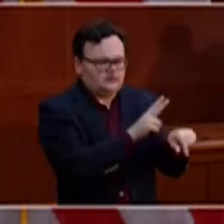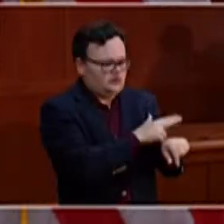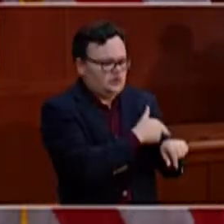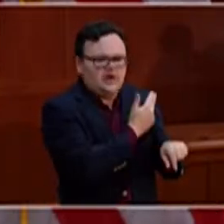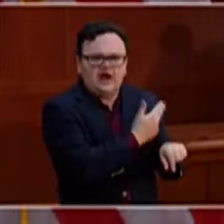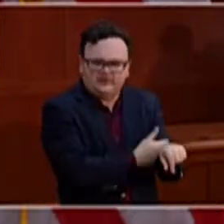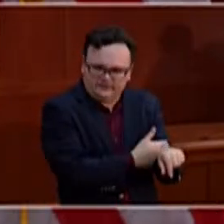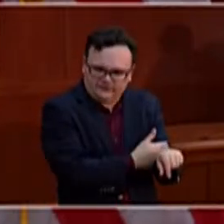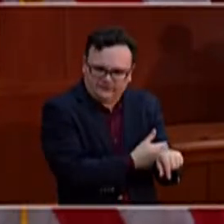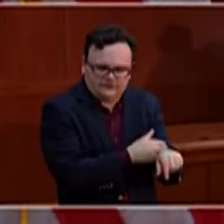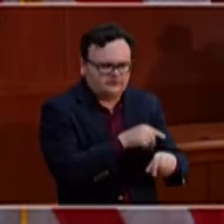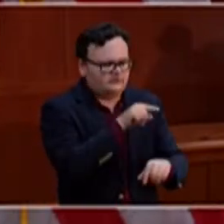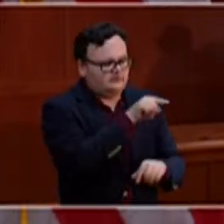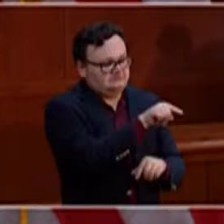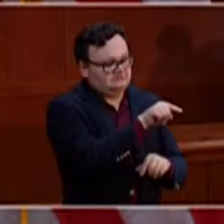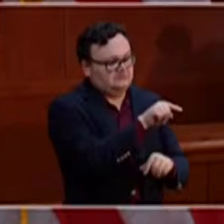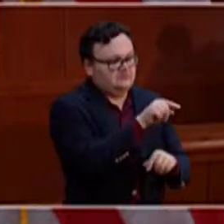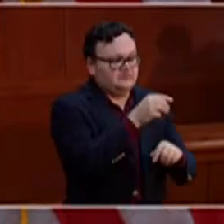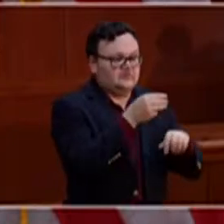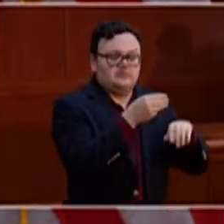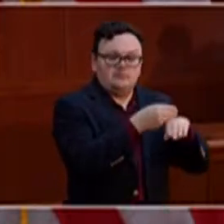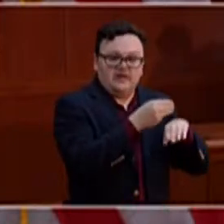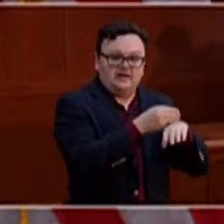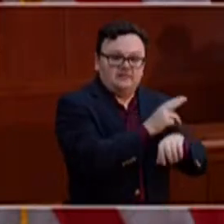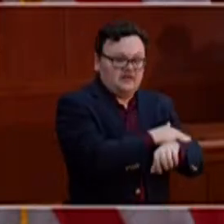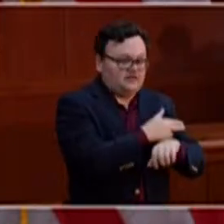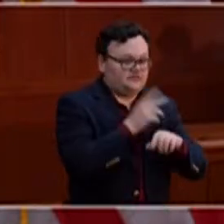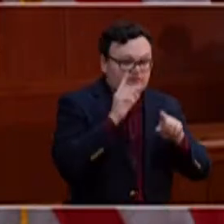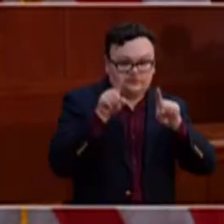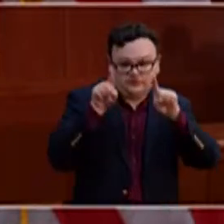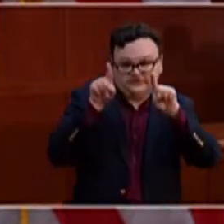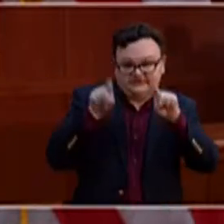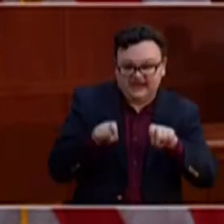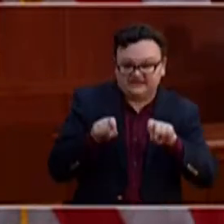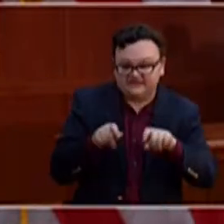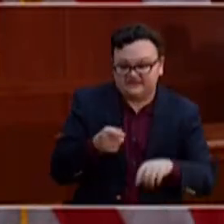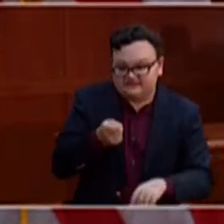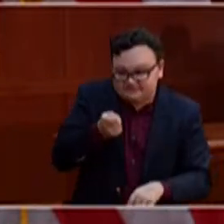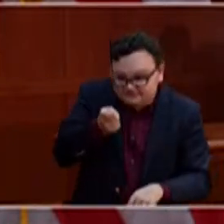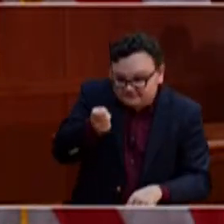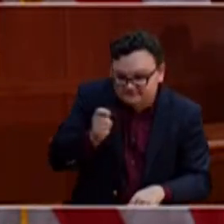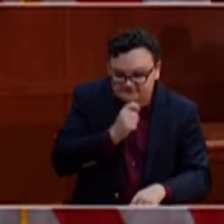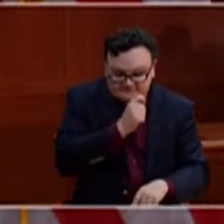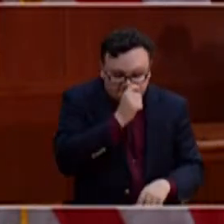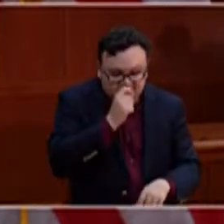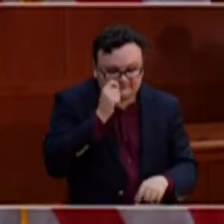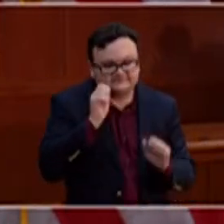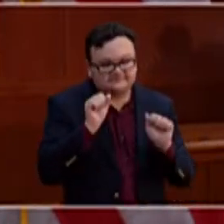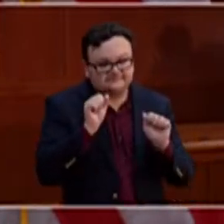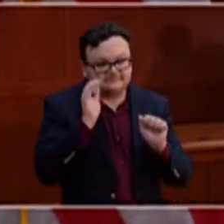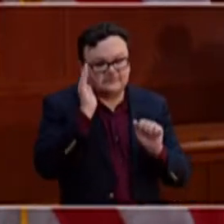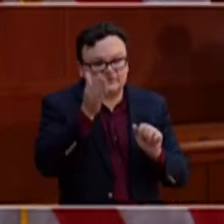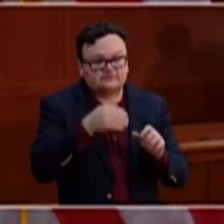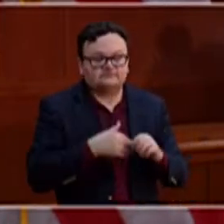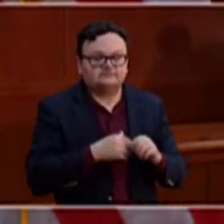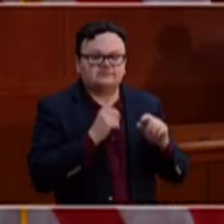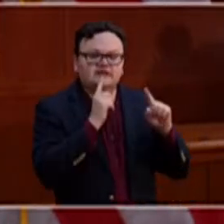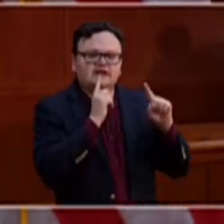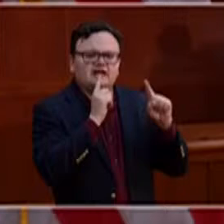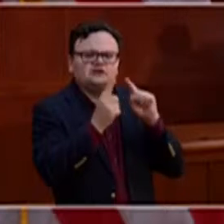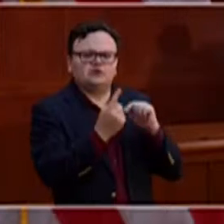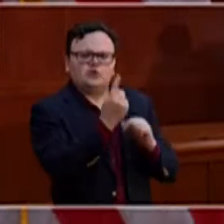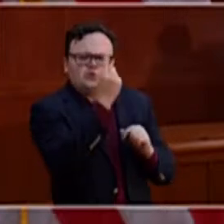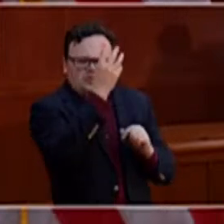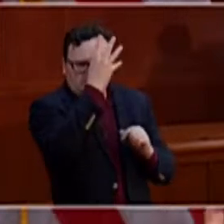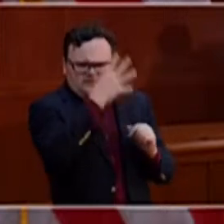these, not a lot, but it's a reflection of the community. So last time I talked to Carlos Magoya, he said between